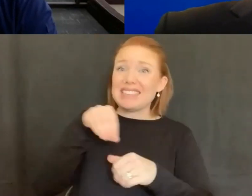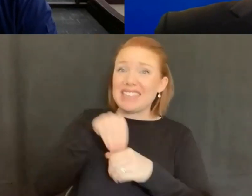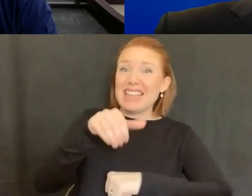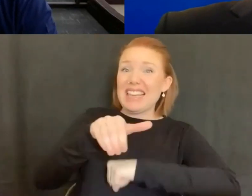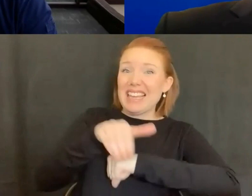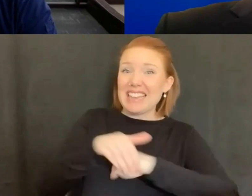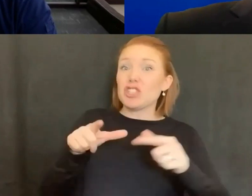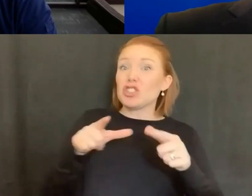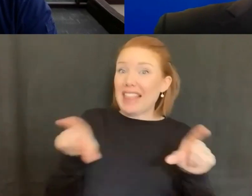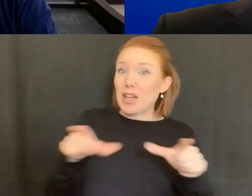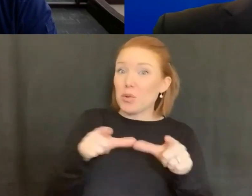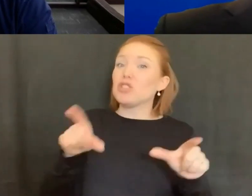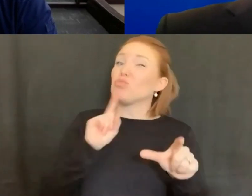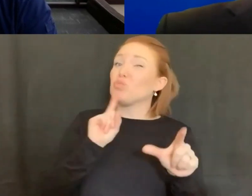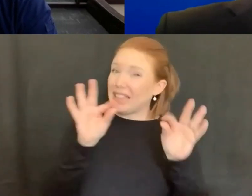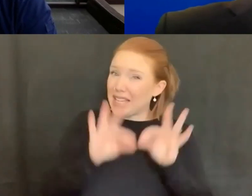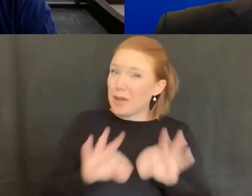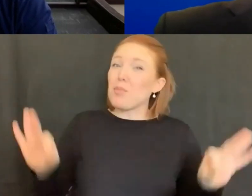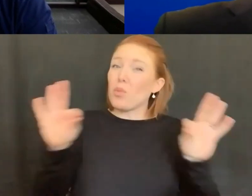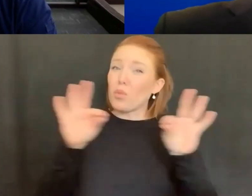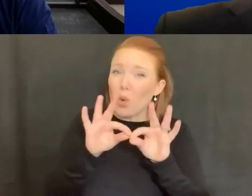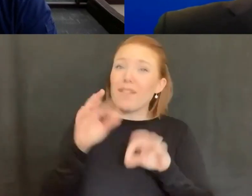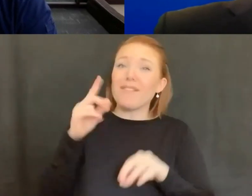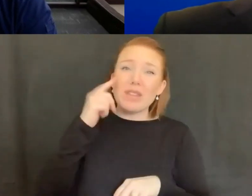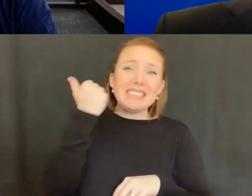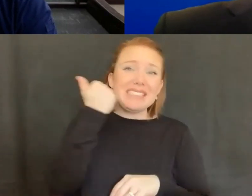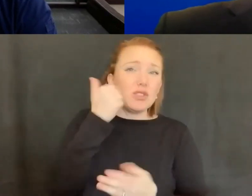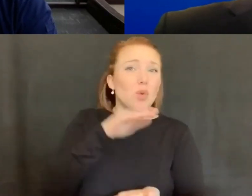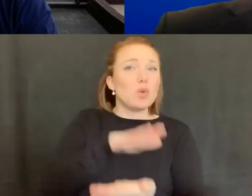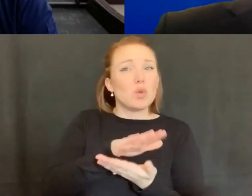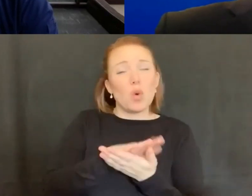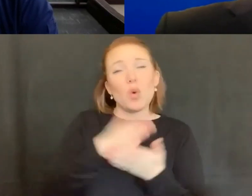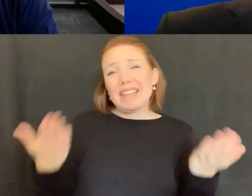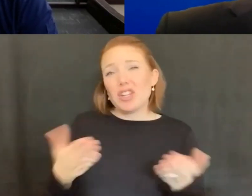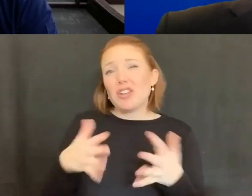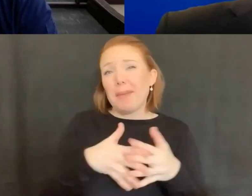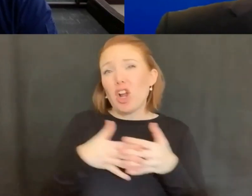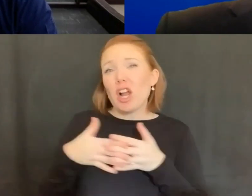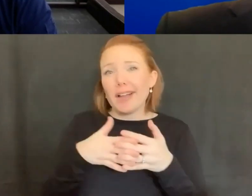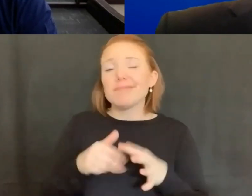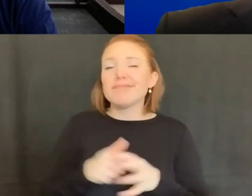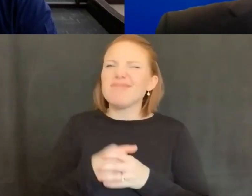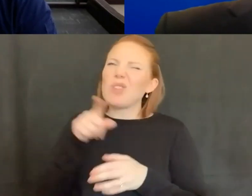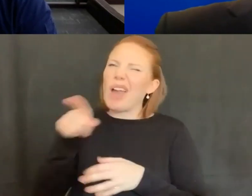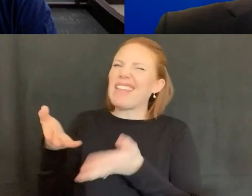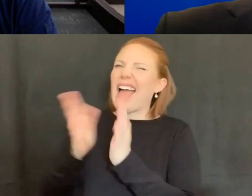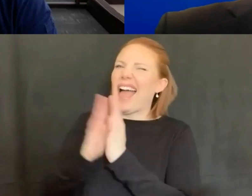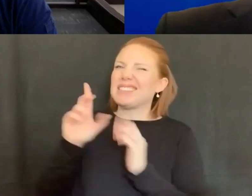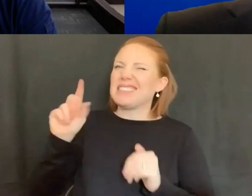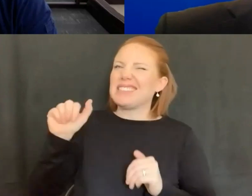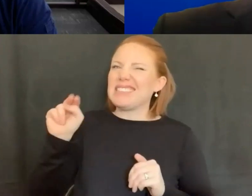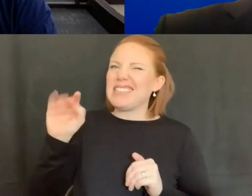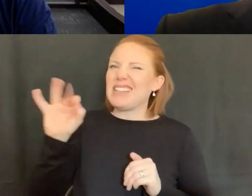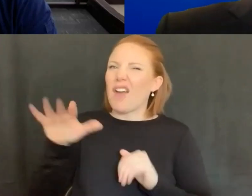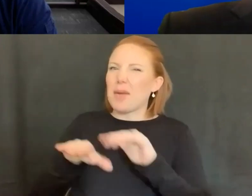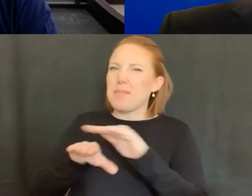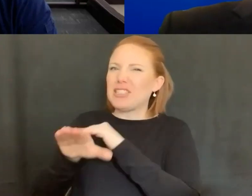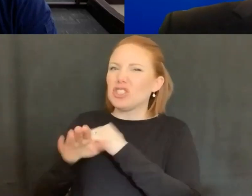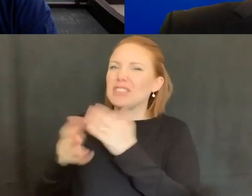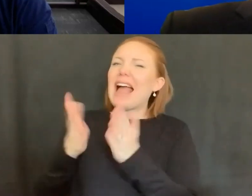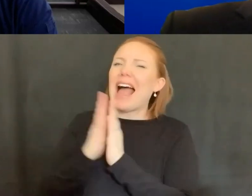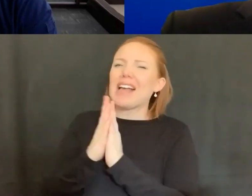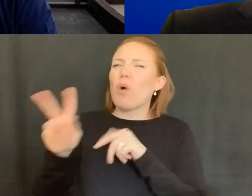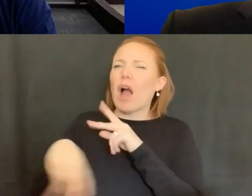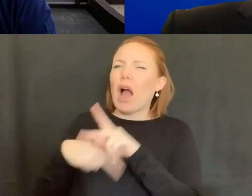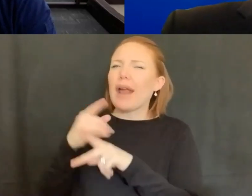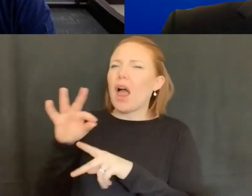be very helpful for being in dental school in the United States. But yeah, you'd have to talk to the dean of admissions and see what certifications